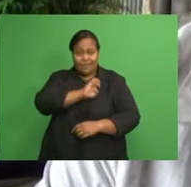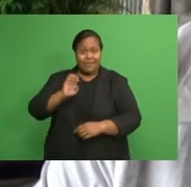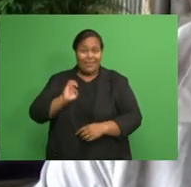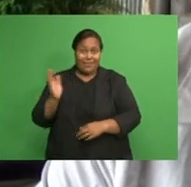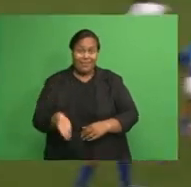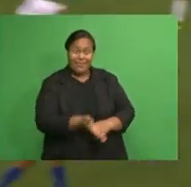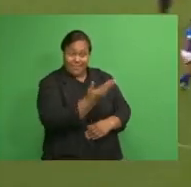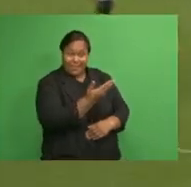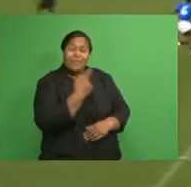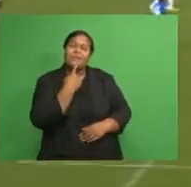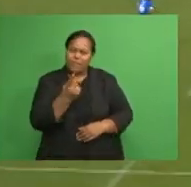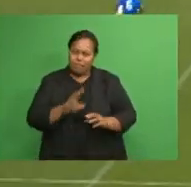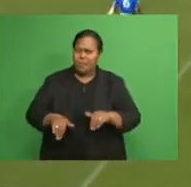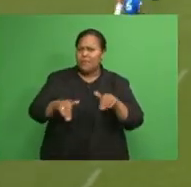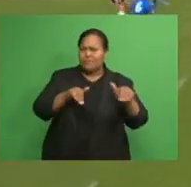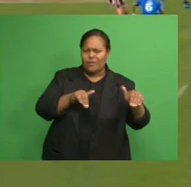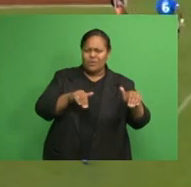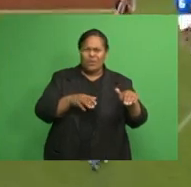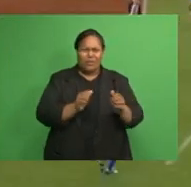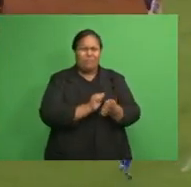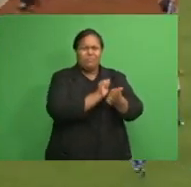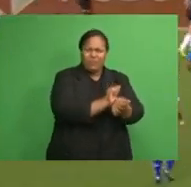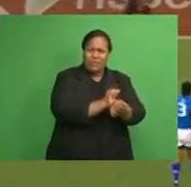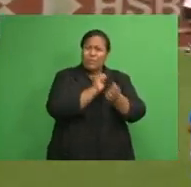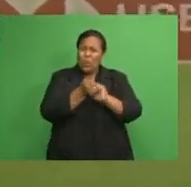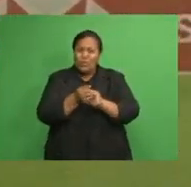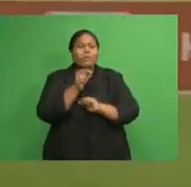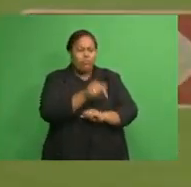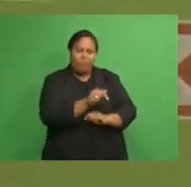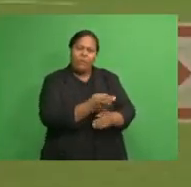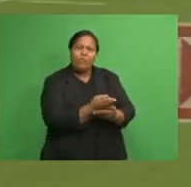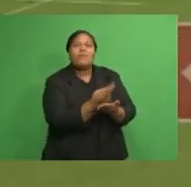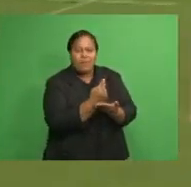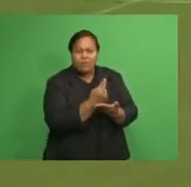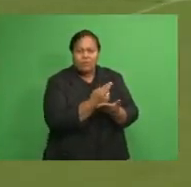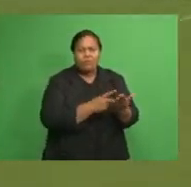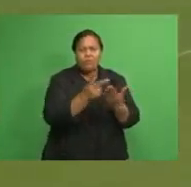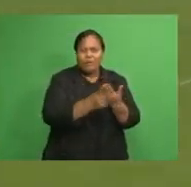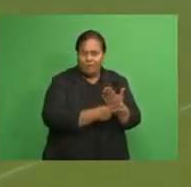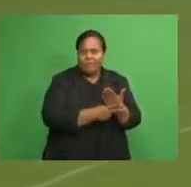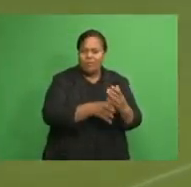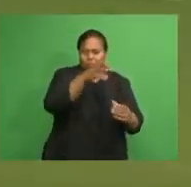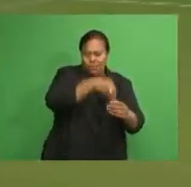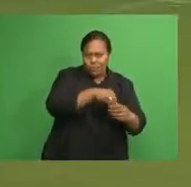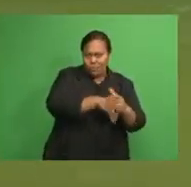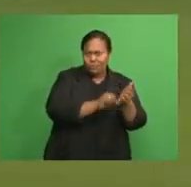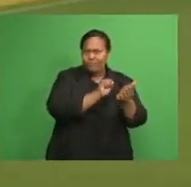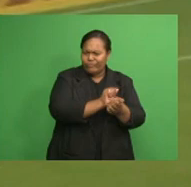the participation of inmates in sports is part of the Corrections Services rehabilitation program that